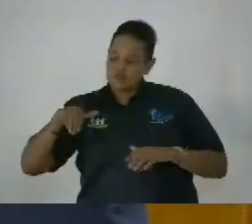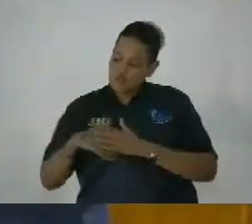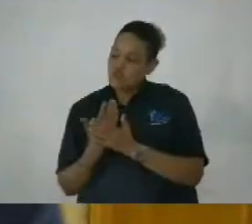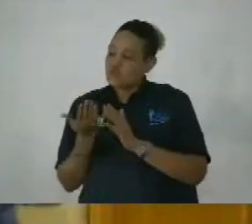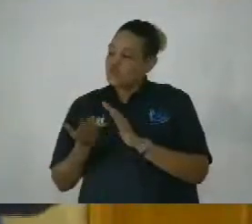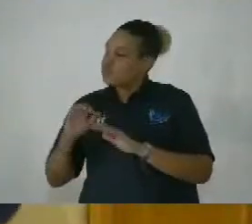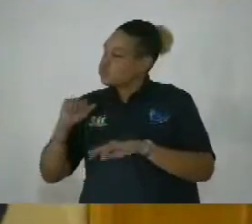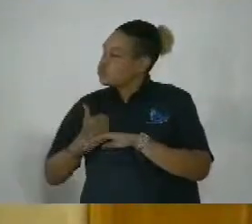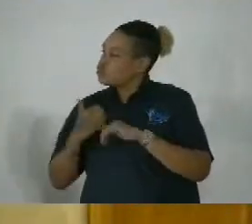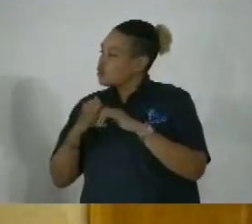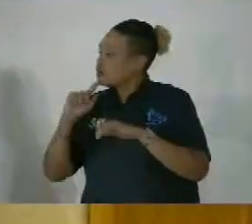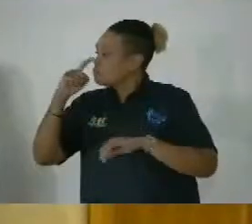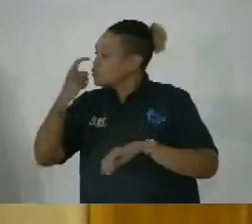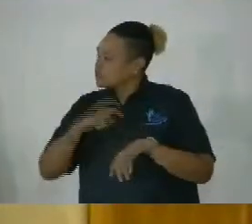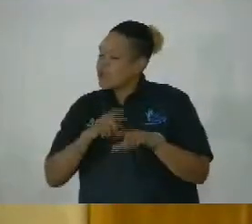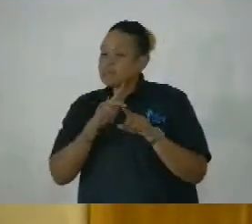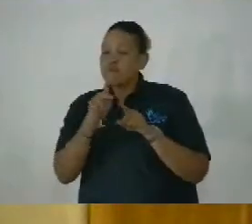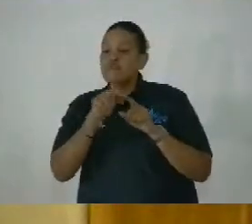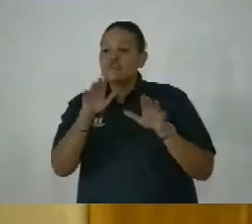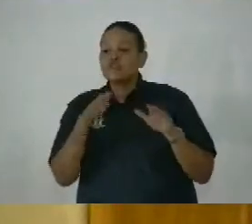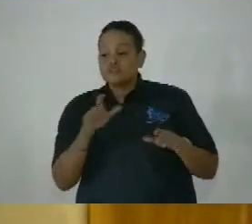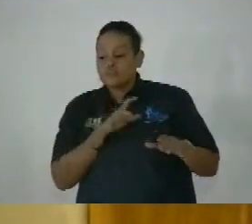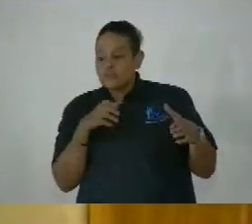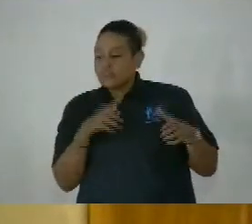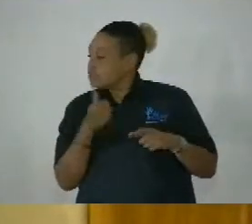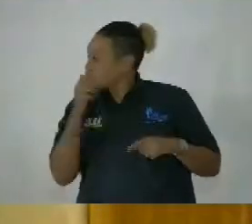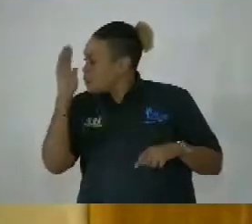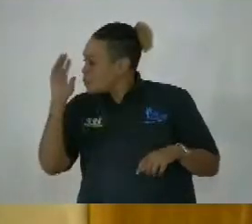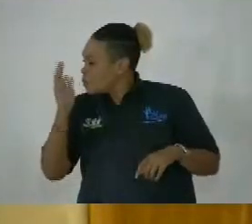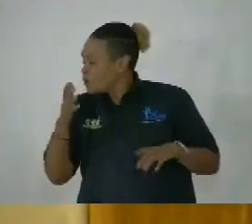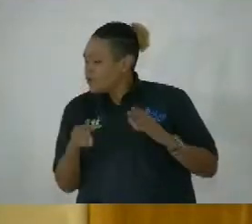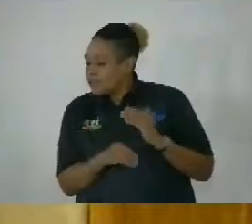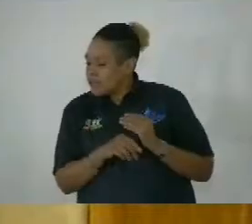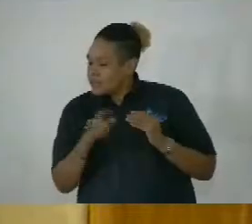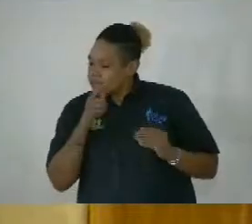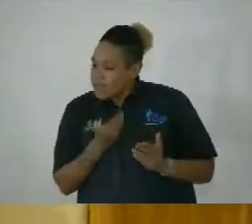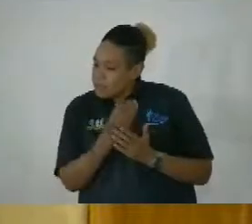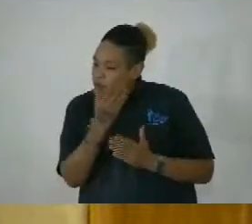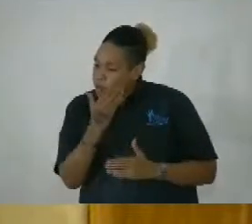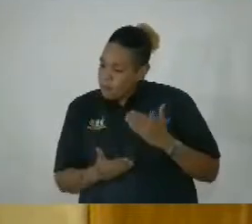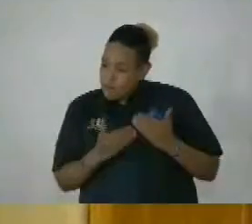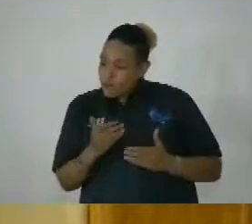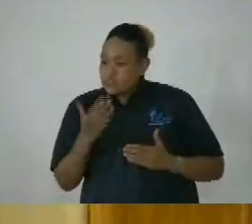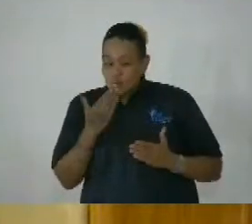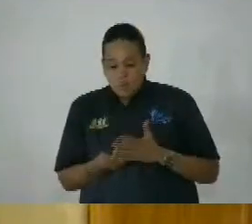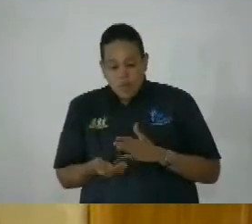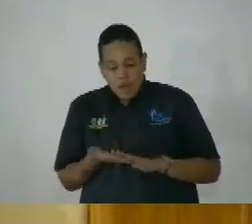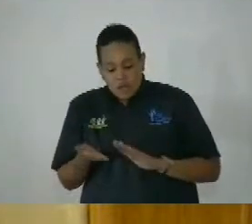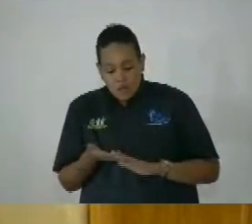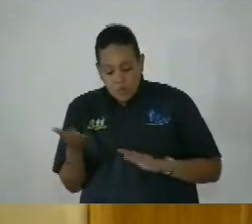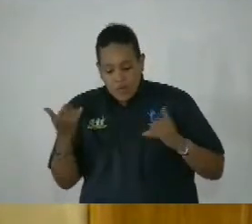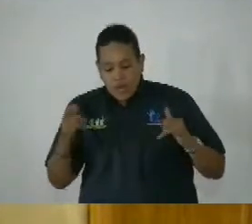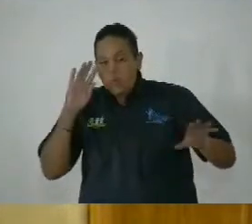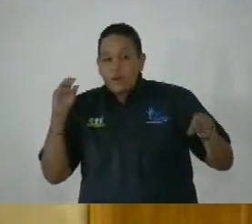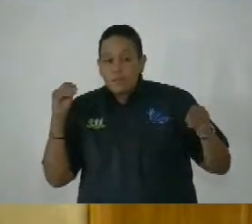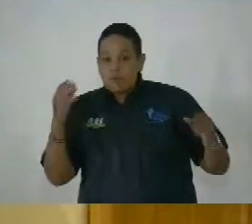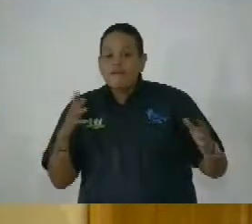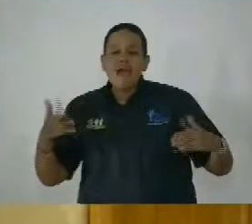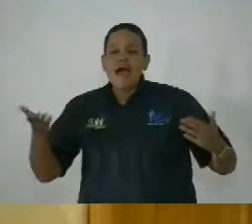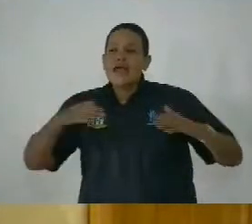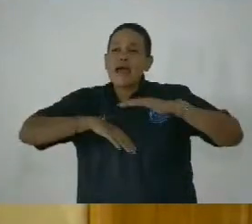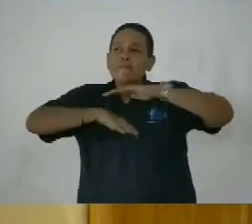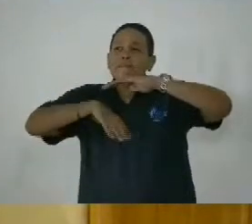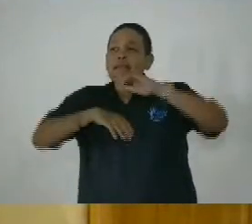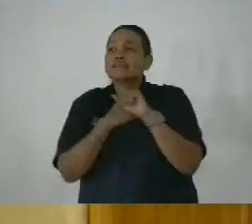of finest professional law enforcement officers, they are in procurement, they are well underway, and it will provide a